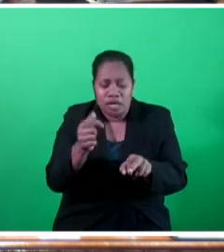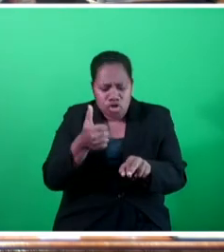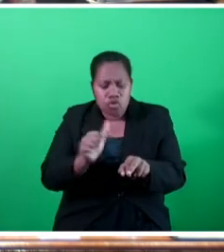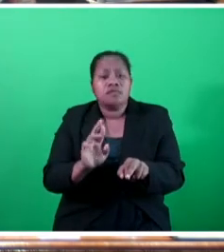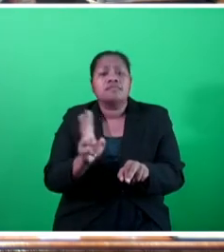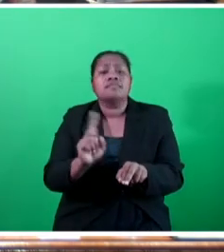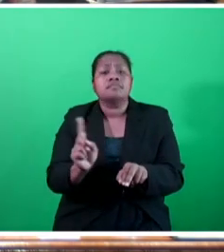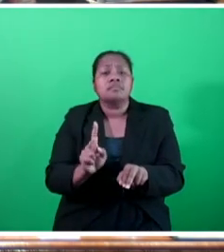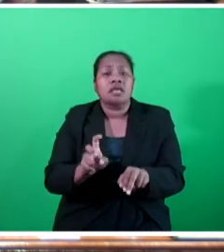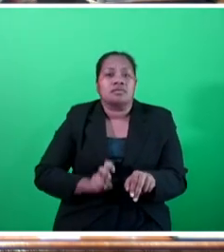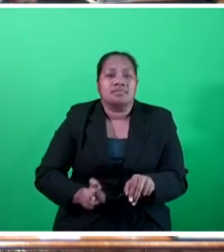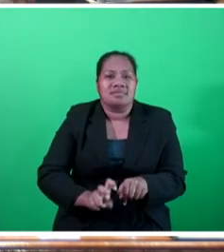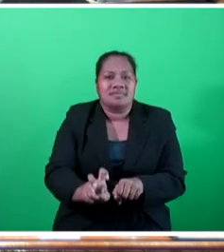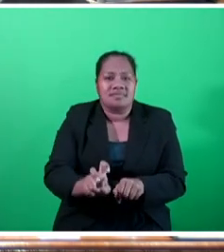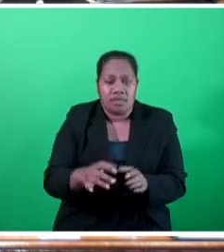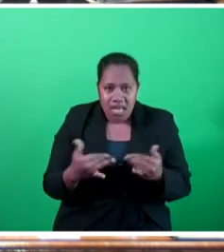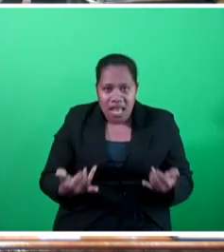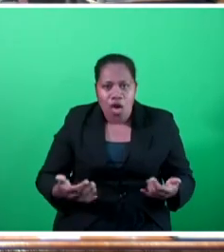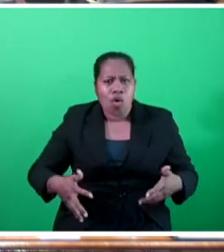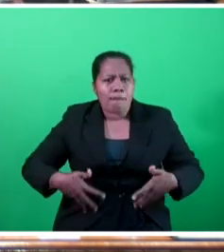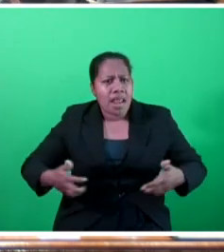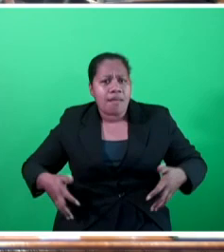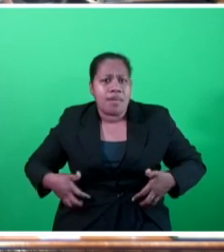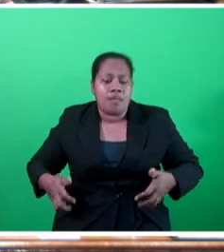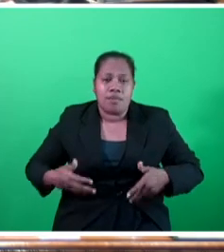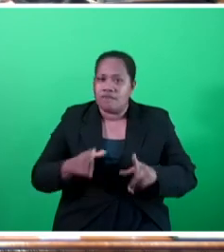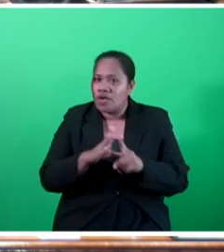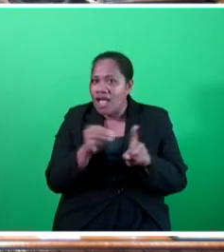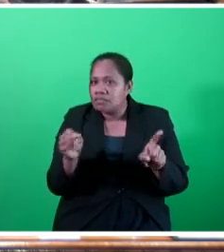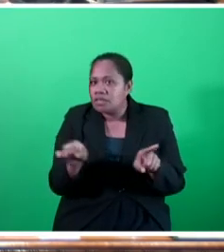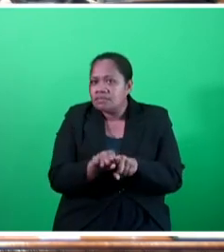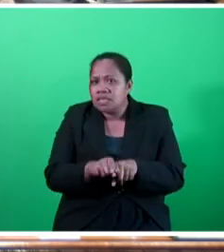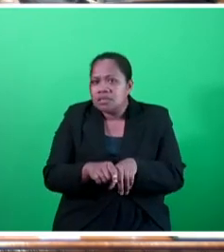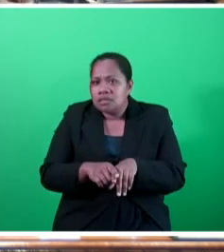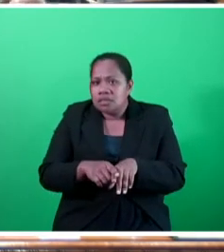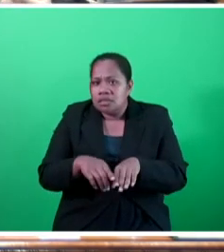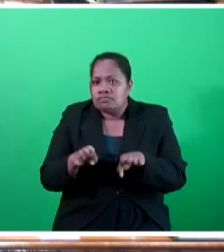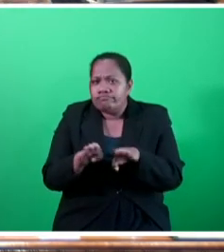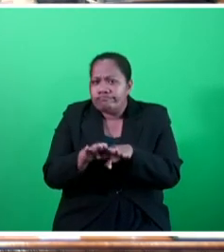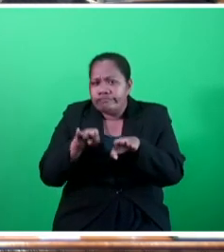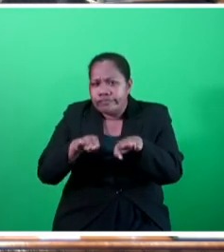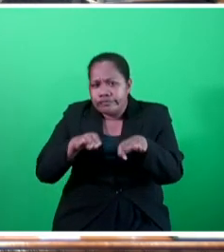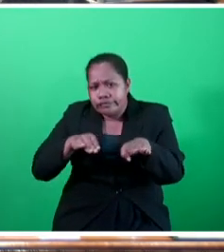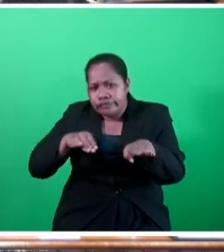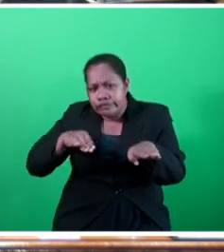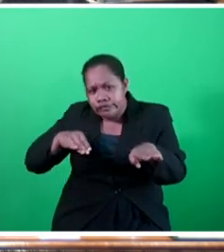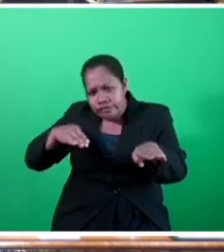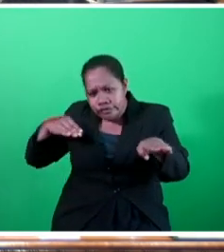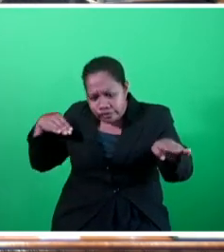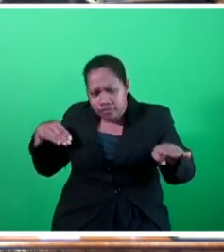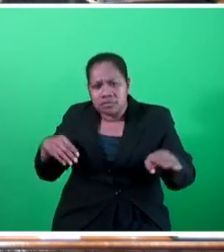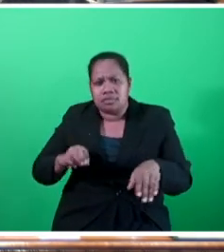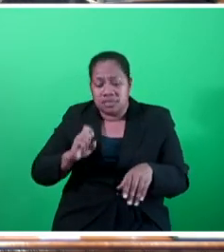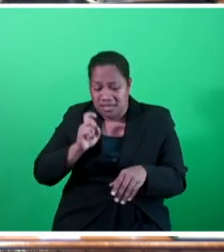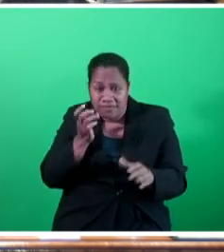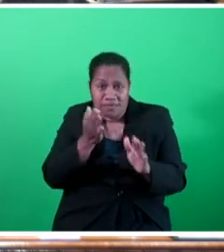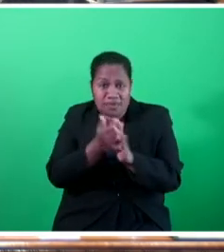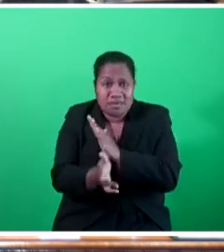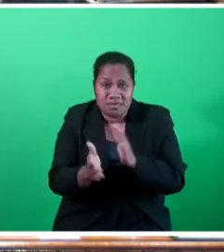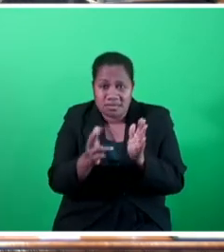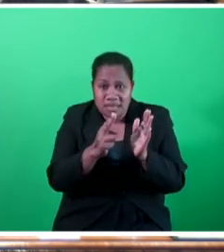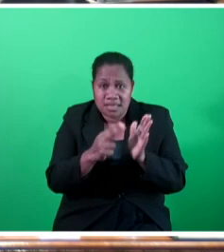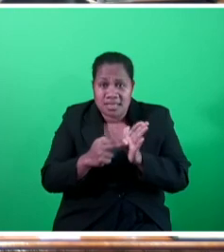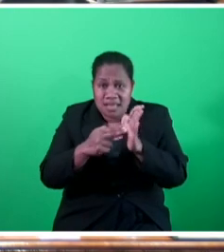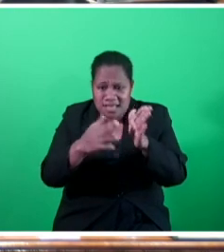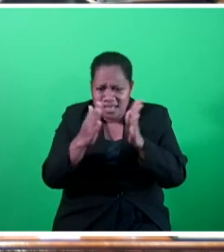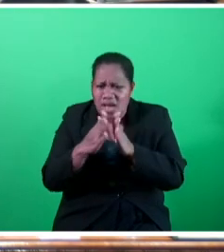Now, we're complaining, for example, you know, traffic jams, obviously a lot more people, cars. If you go to Nadi town, a lot more cars.